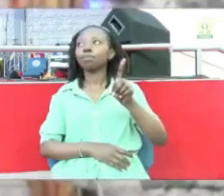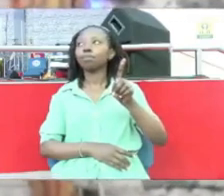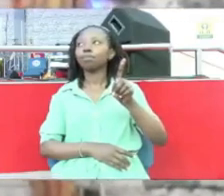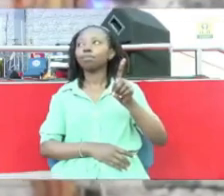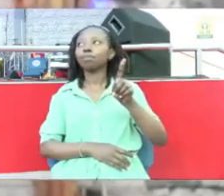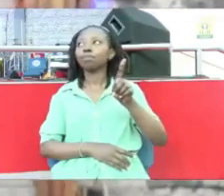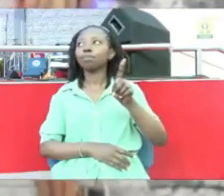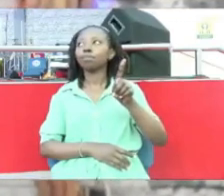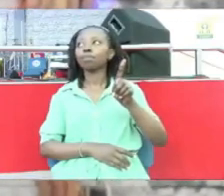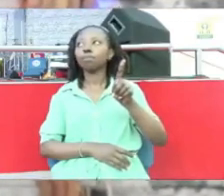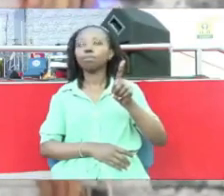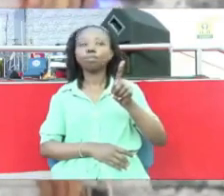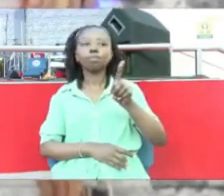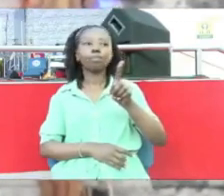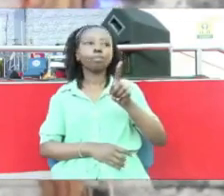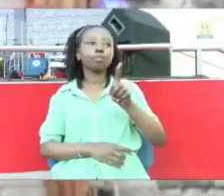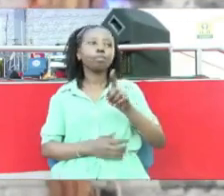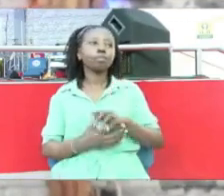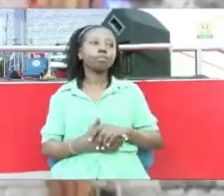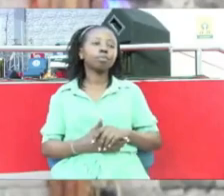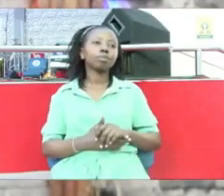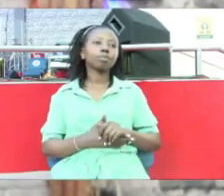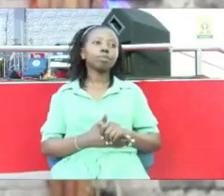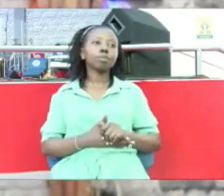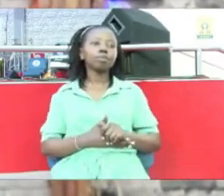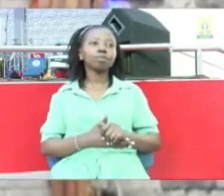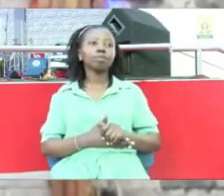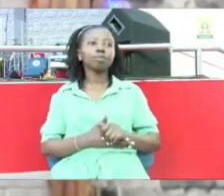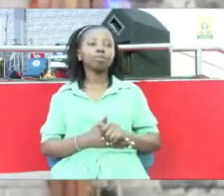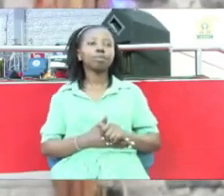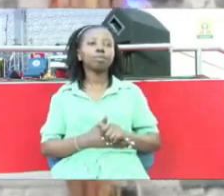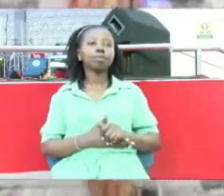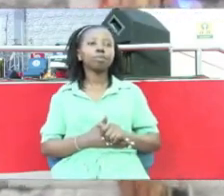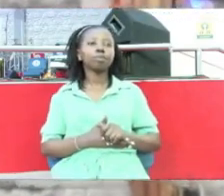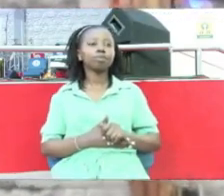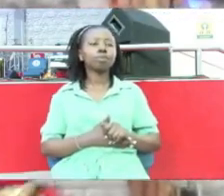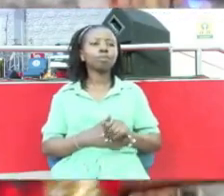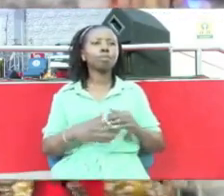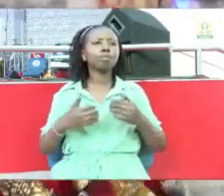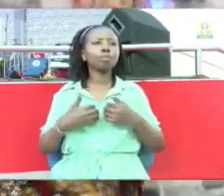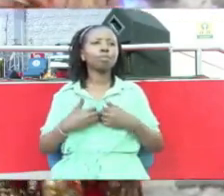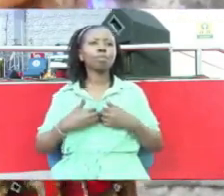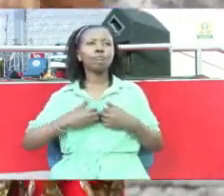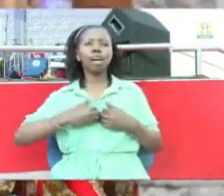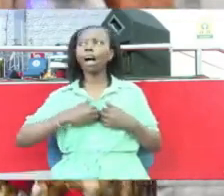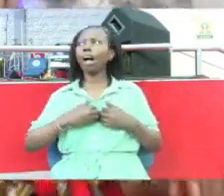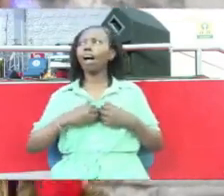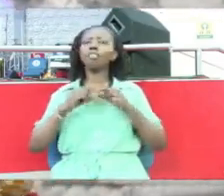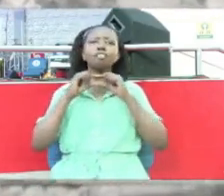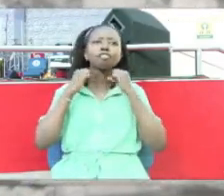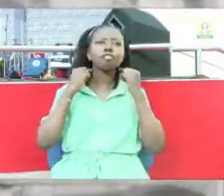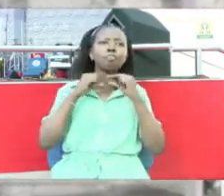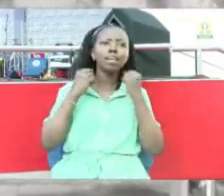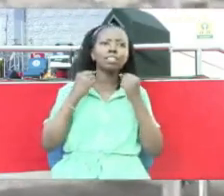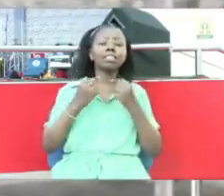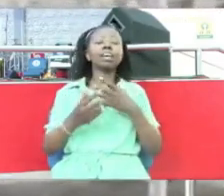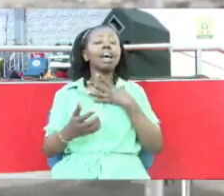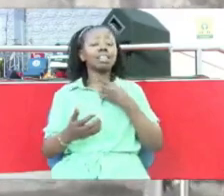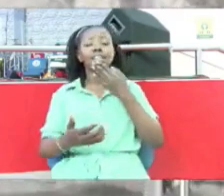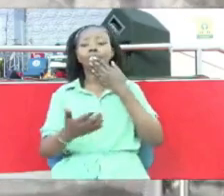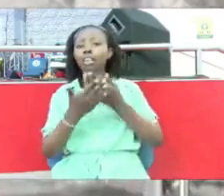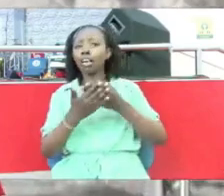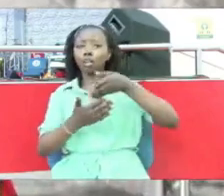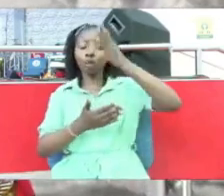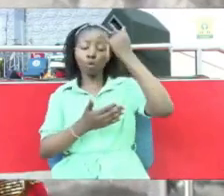kuingia kwenye ile hema ya Mungu peke yako wewe binafsi. We have the ministry team and we thank God for them. Tuko na